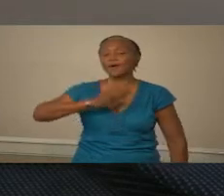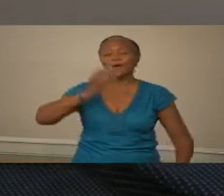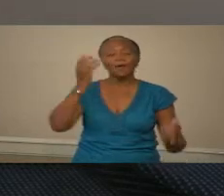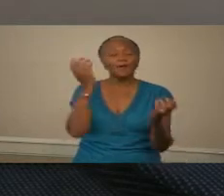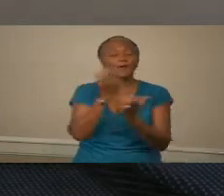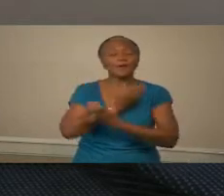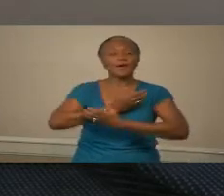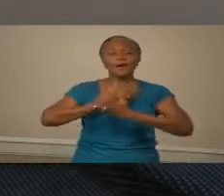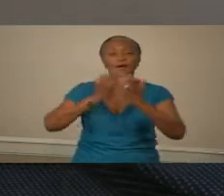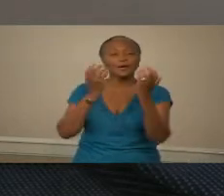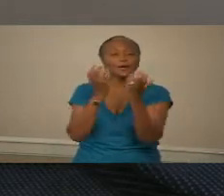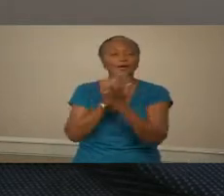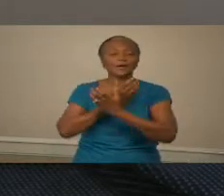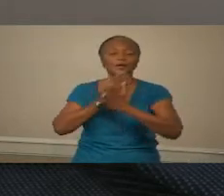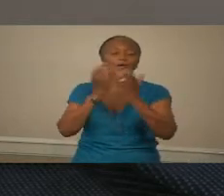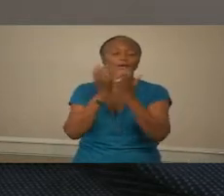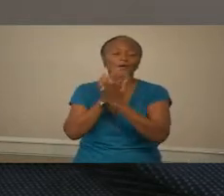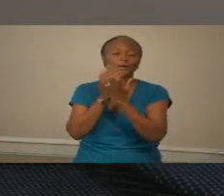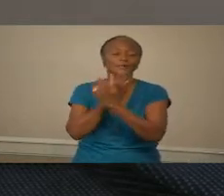yeah. Oh,